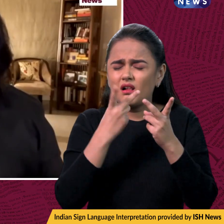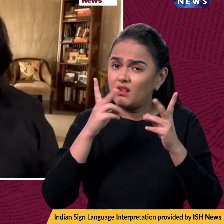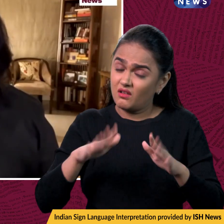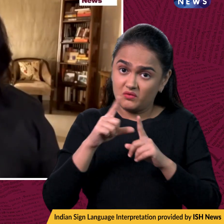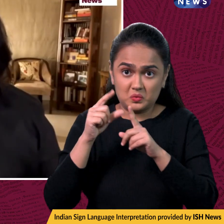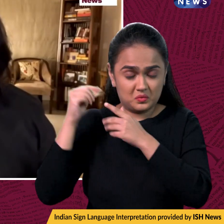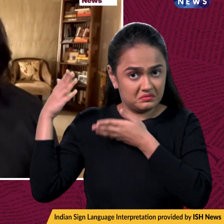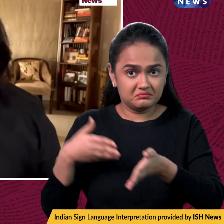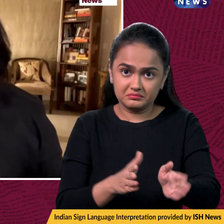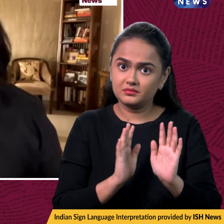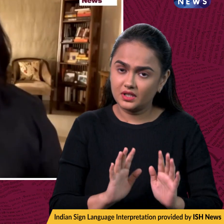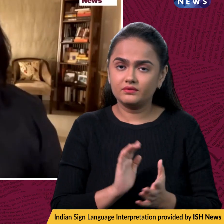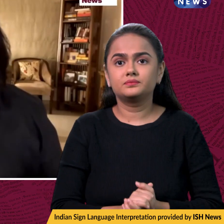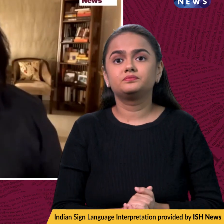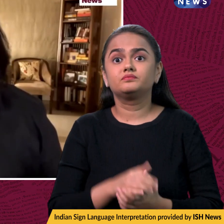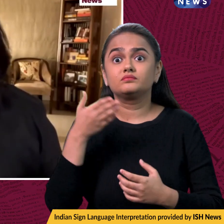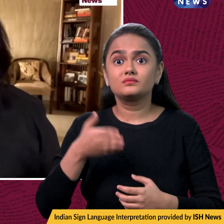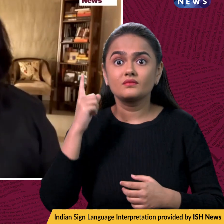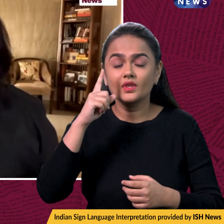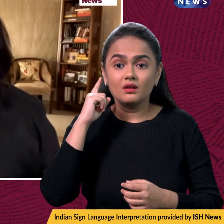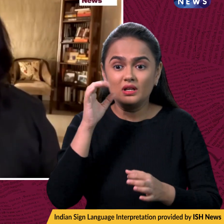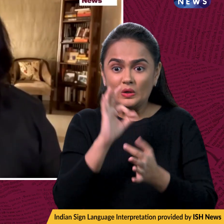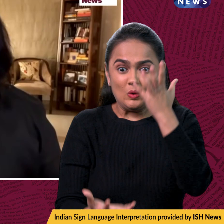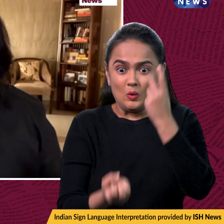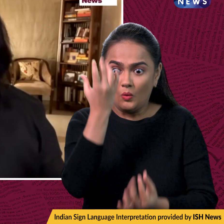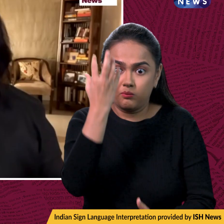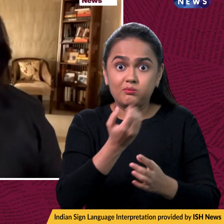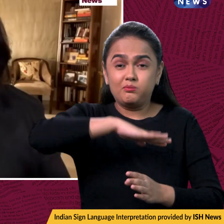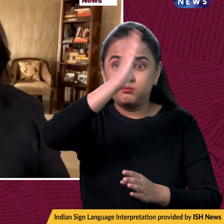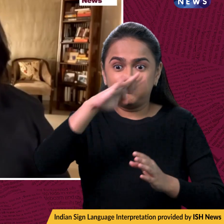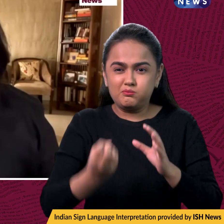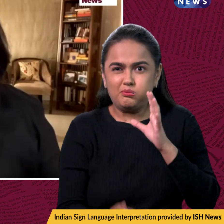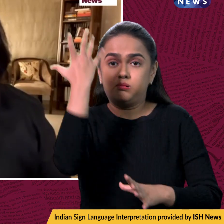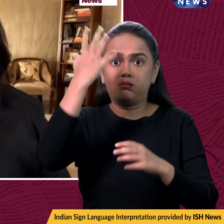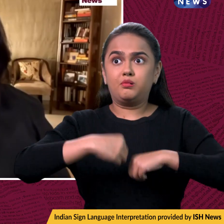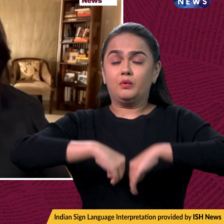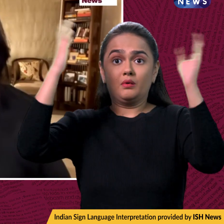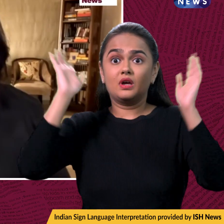underway. A volcano eruption has spewed ashes for 3